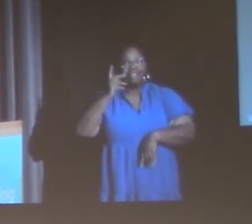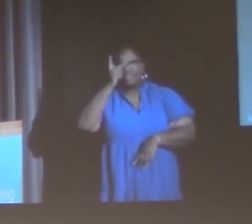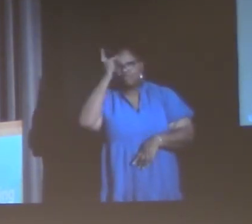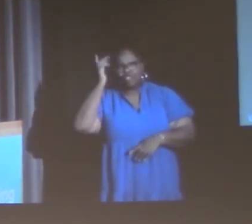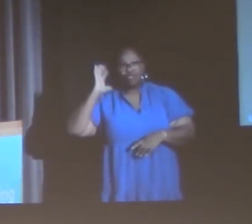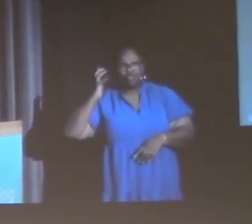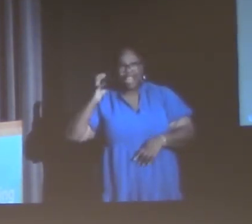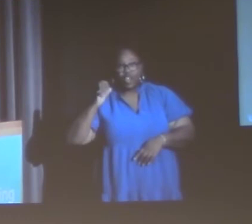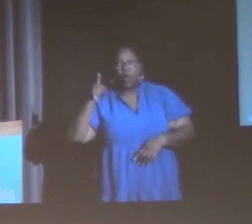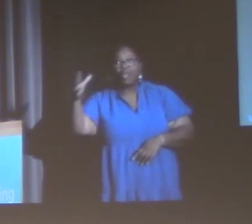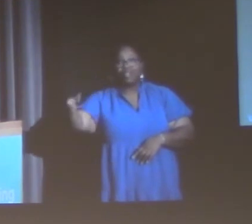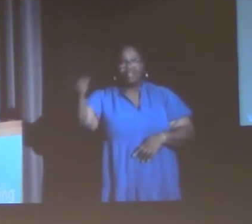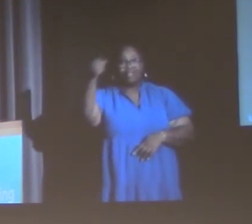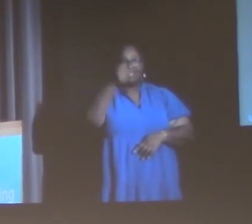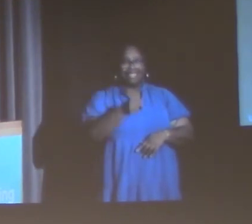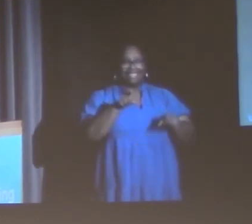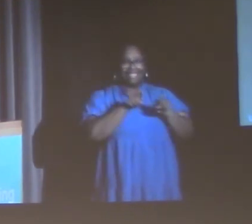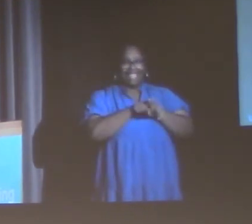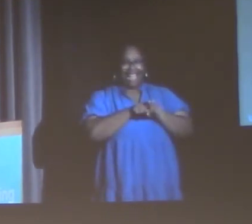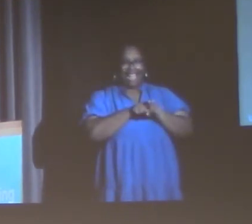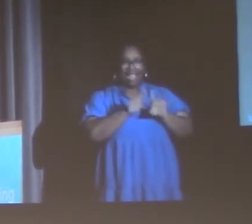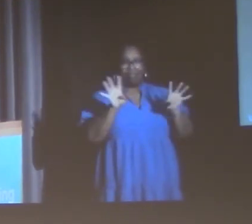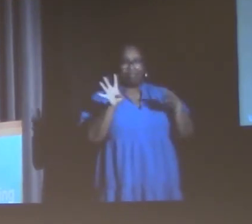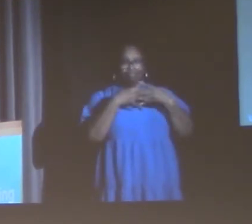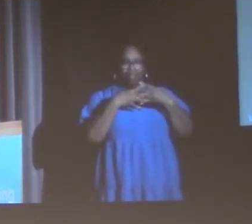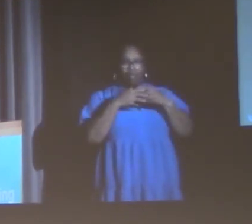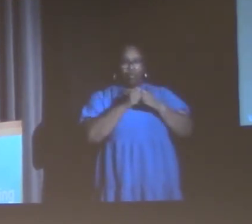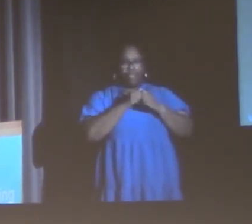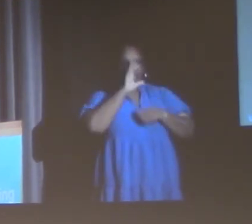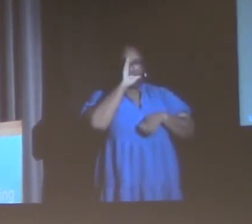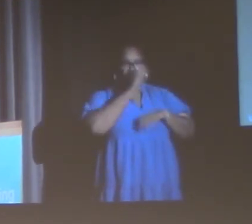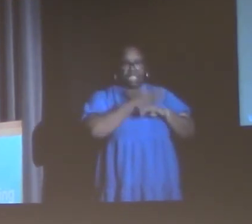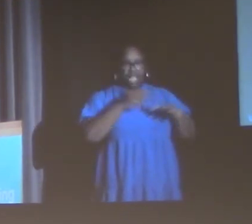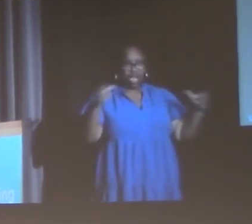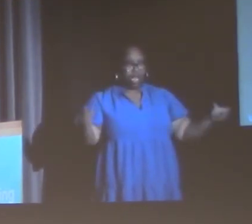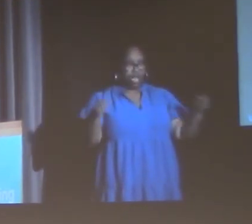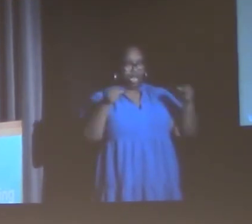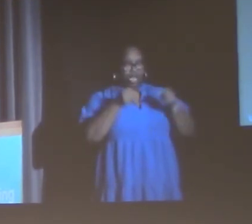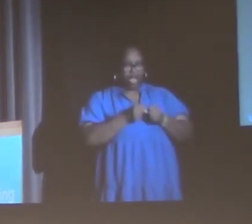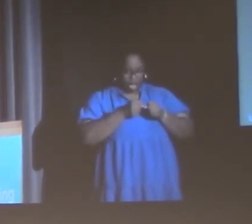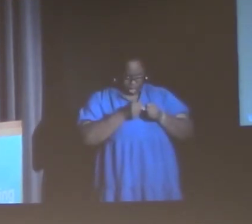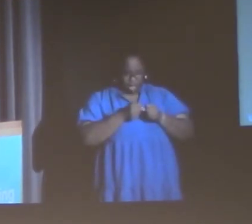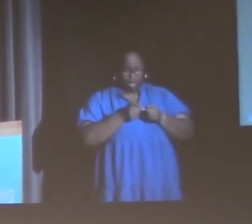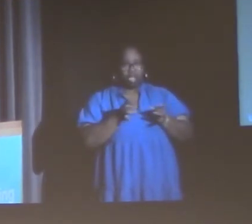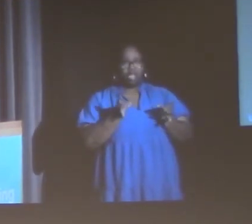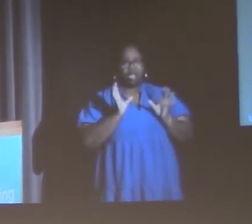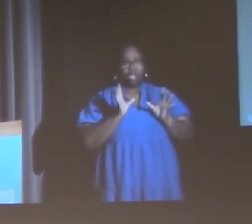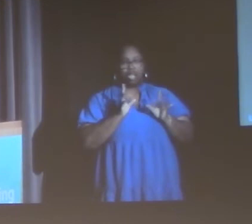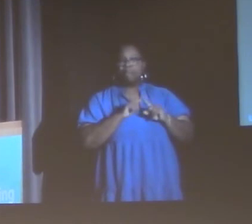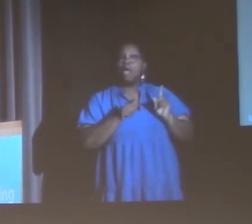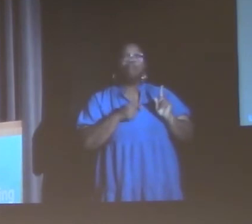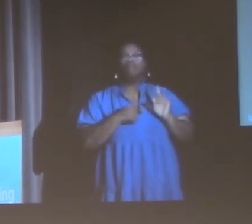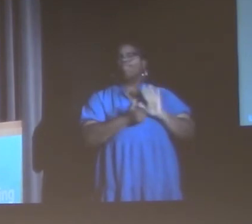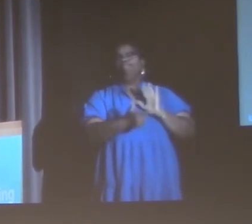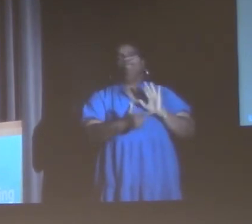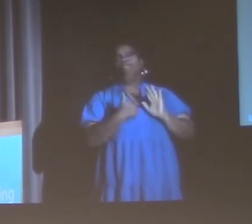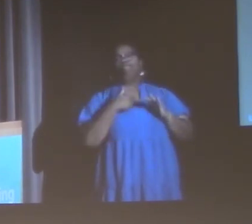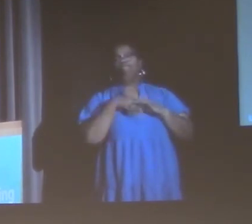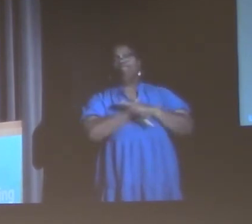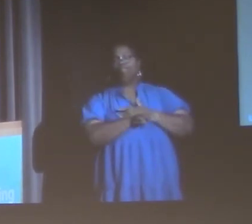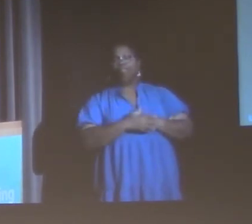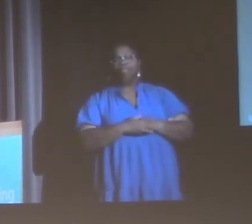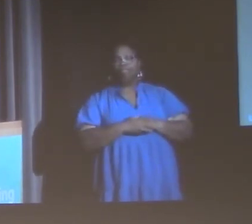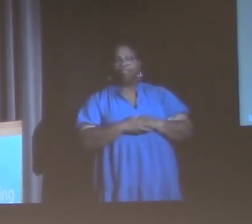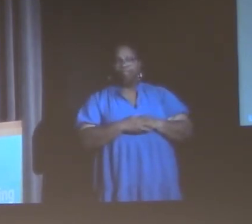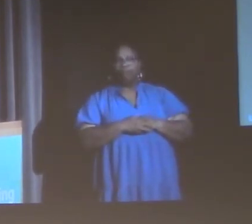cell as his son, which was pretty hardcore. But I wasn't allowed in. But in a way, I'm interested